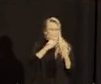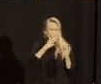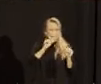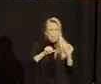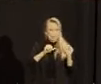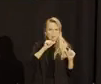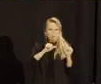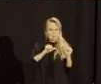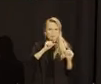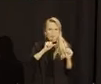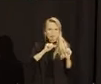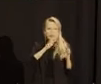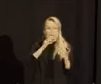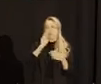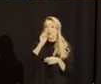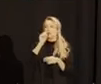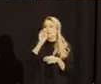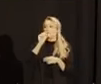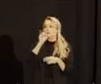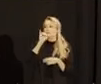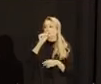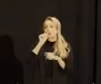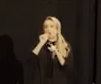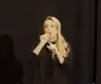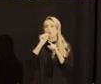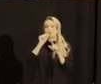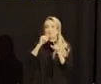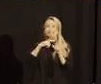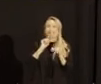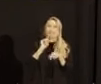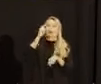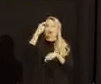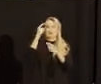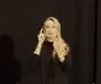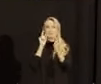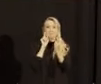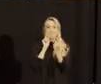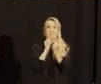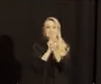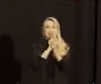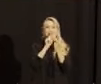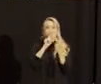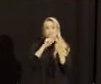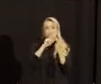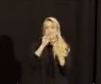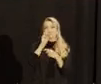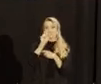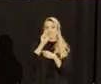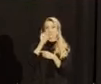then the longest. Maria, I first met Maria, and she introduced me to